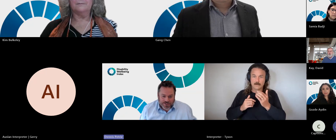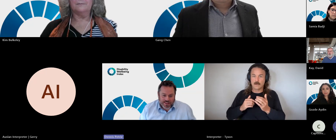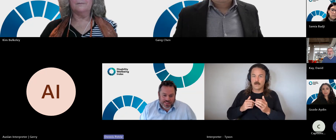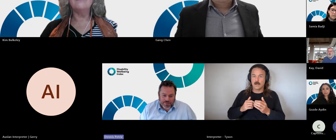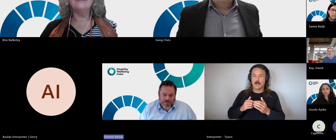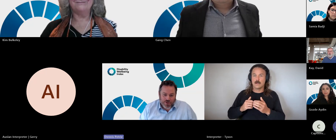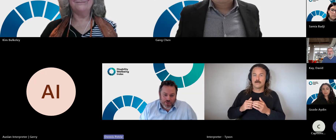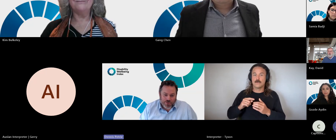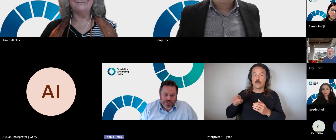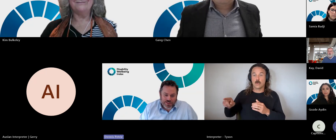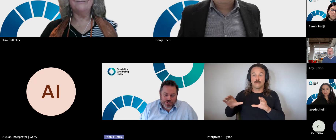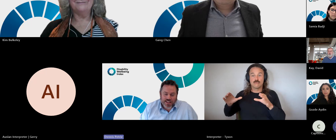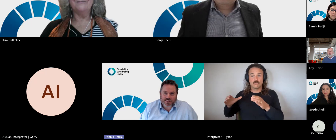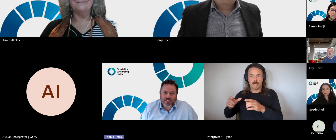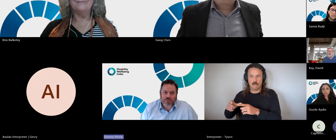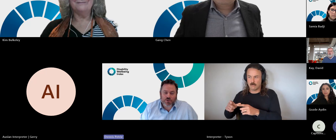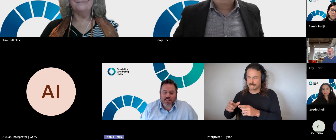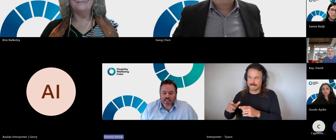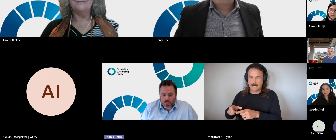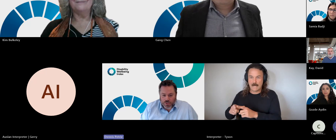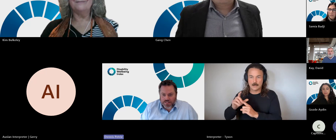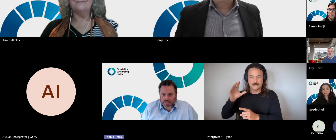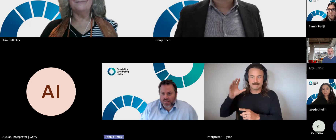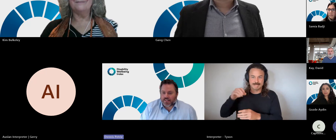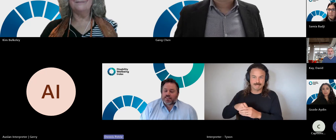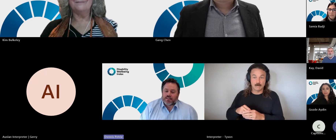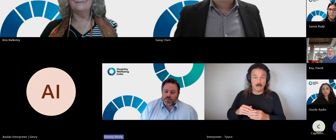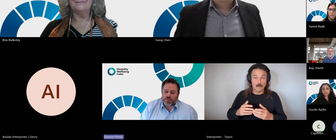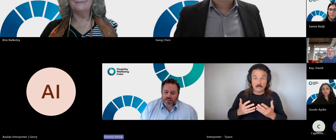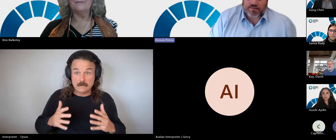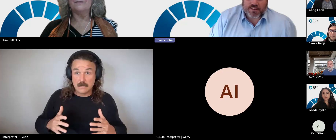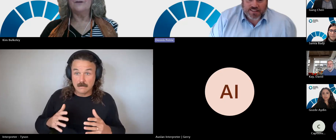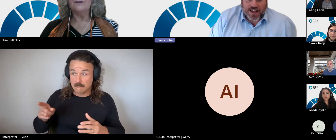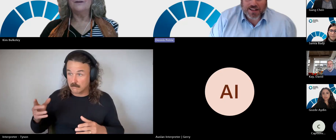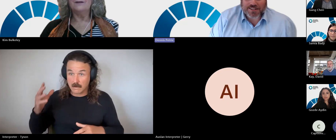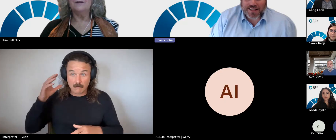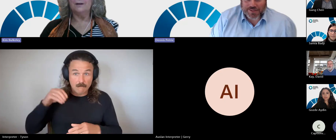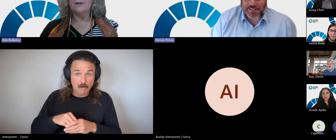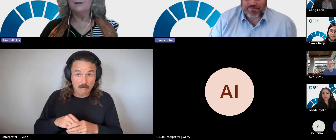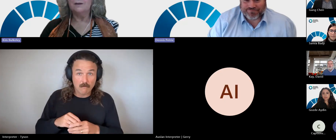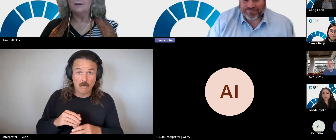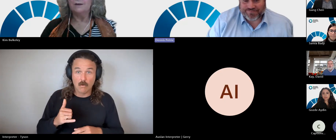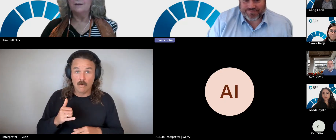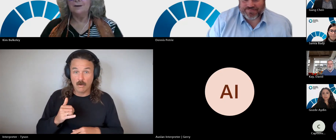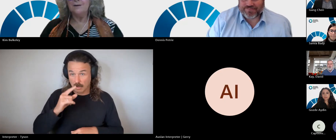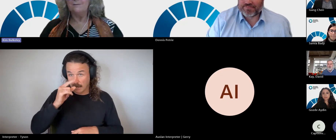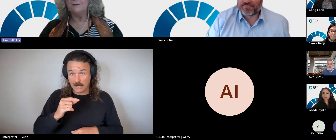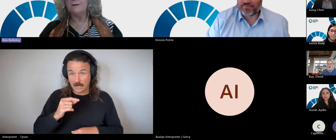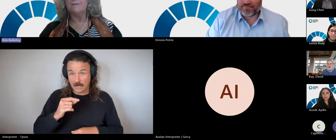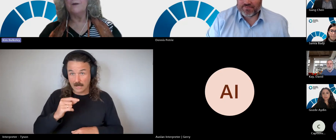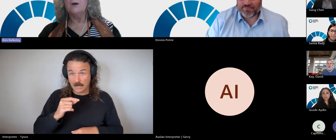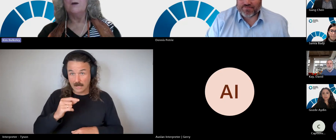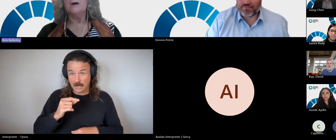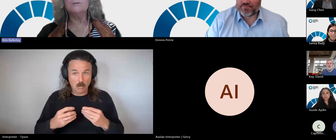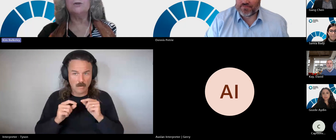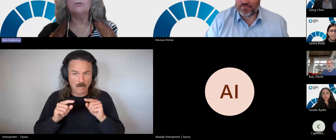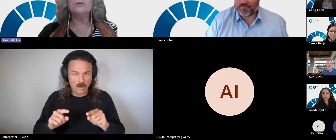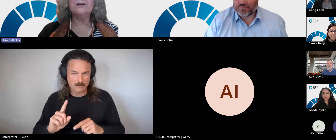we get them involved in those stages, or is there more to be done there? I might ask you that question.